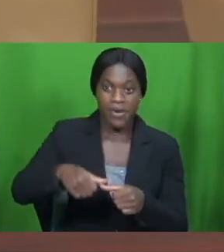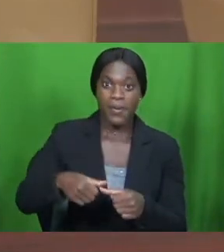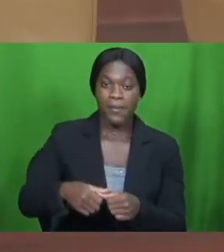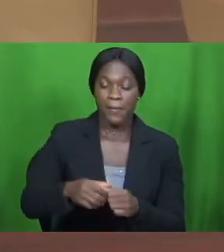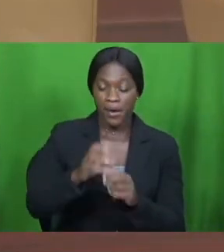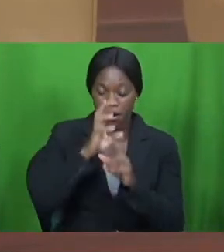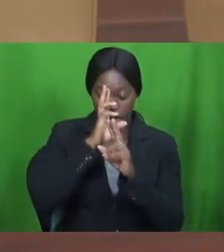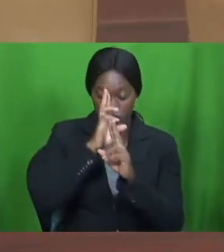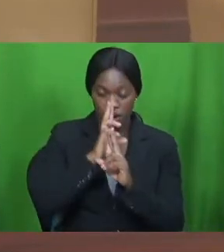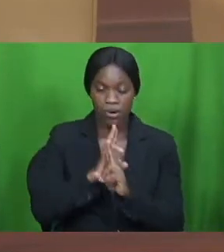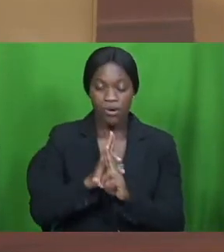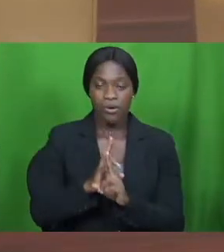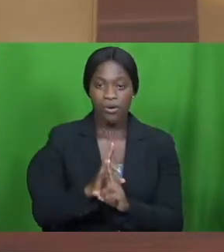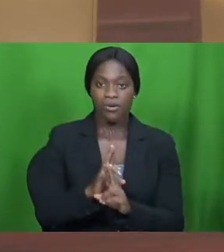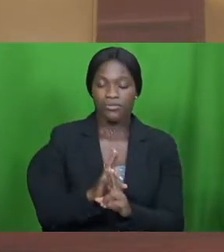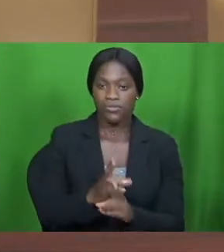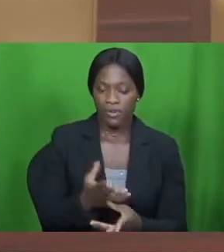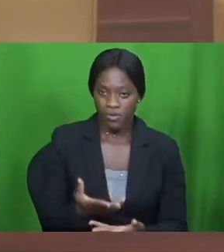Honorable